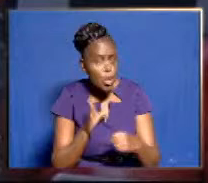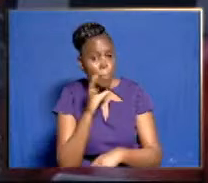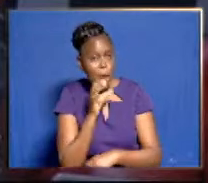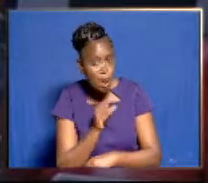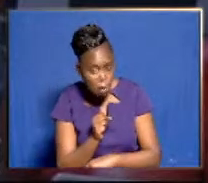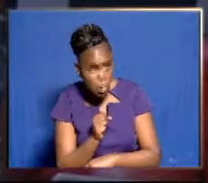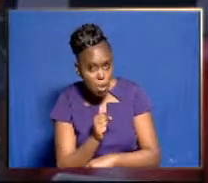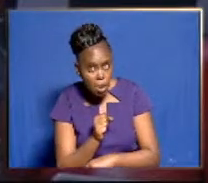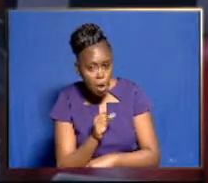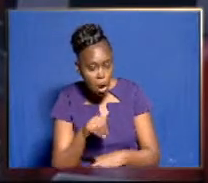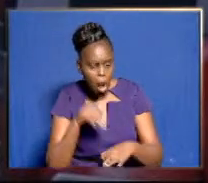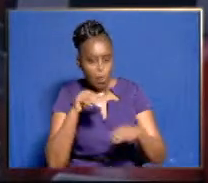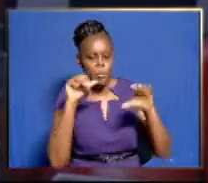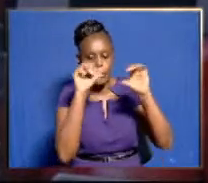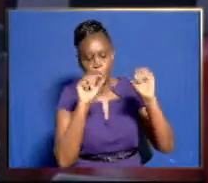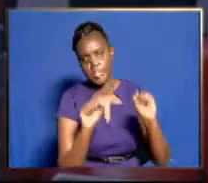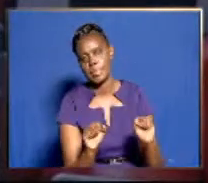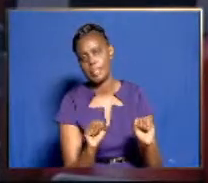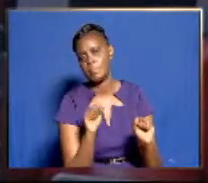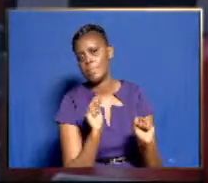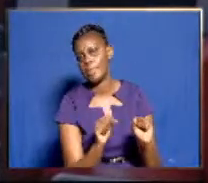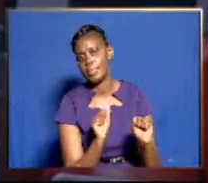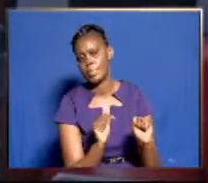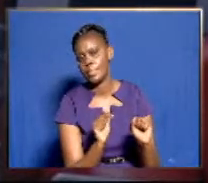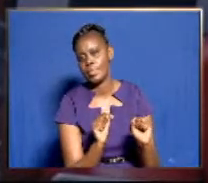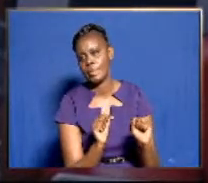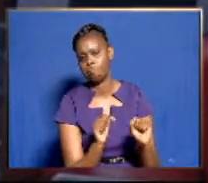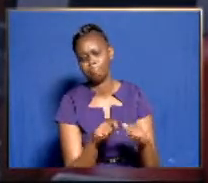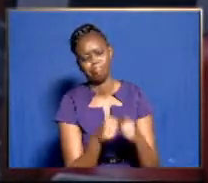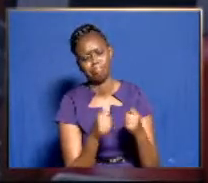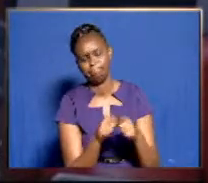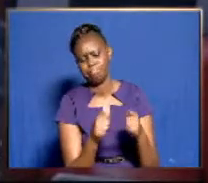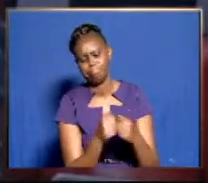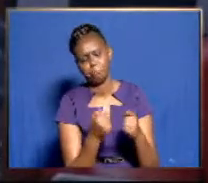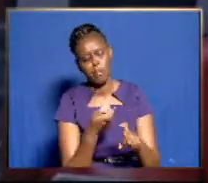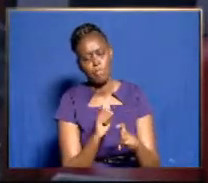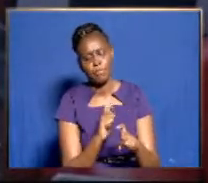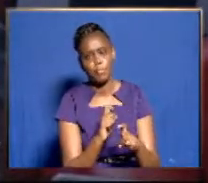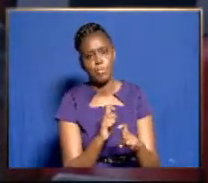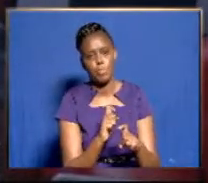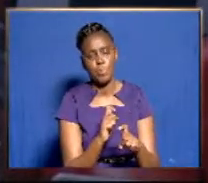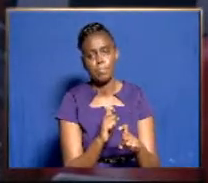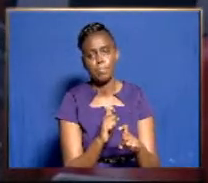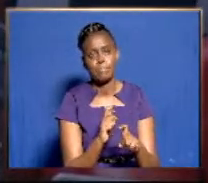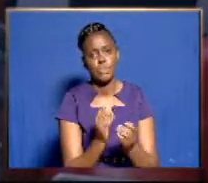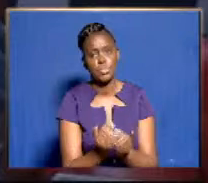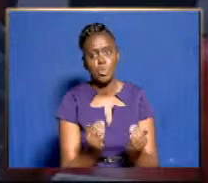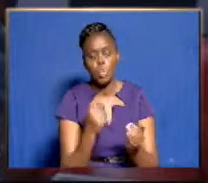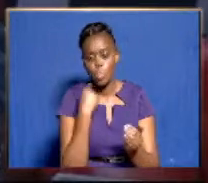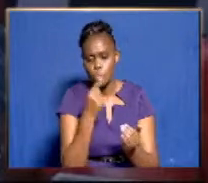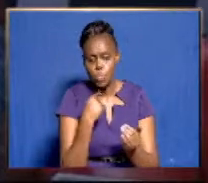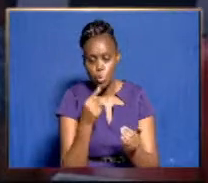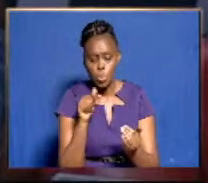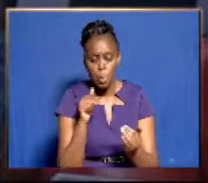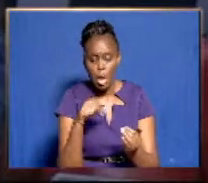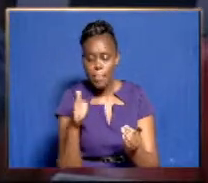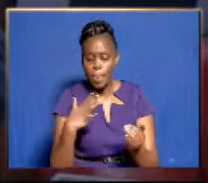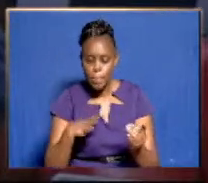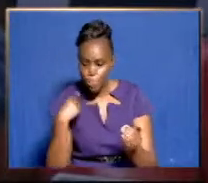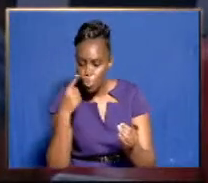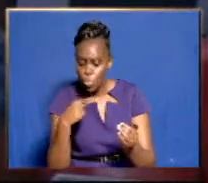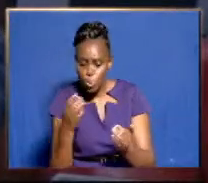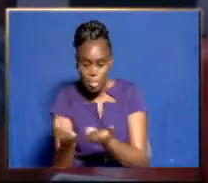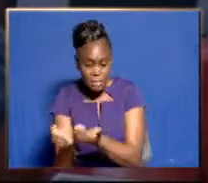out of the scheme, Honorable Speaker, defranchising them from their peers who are receiving this money. And it's